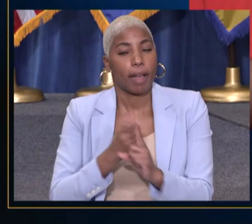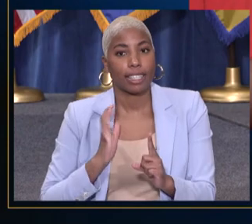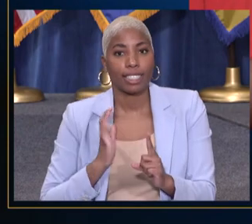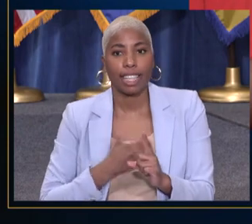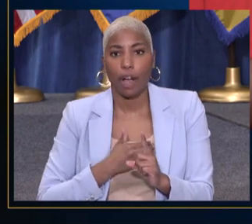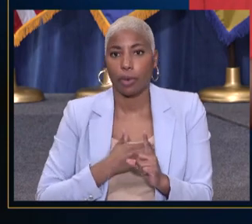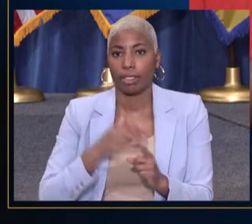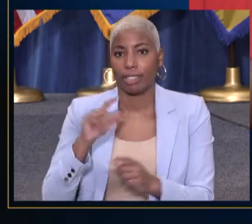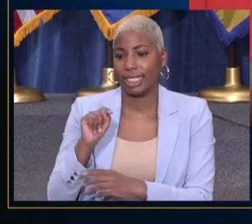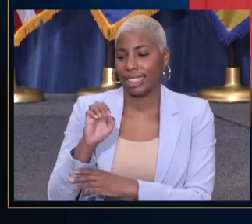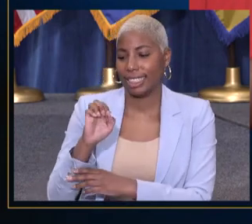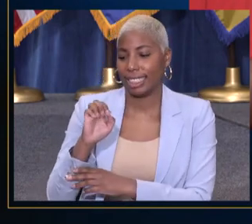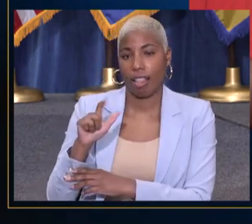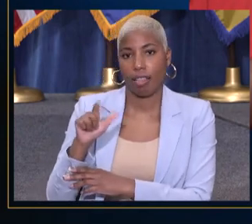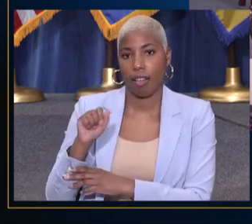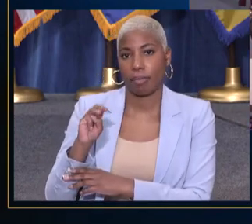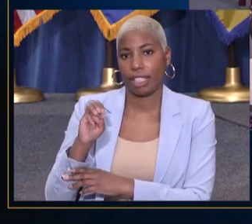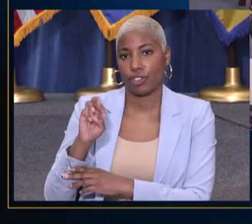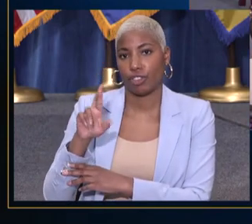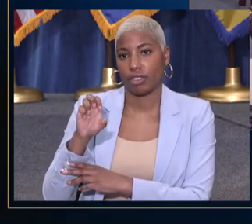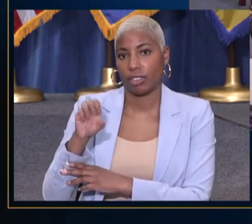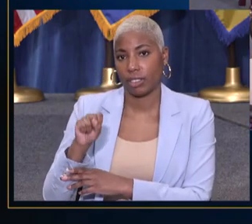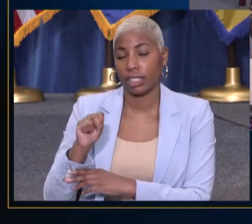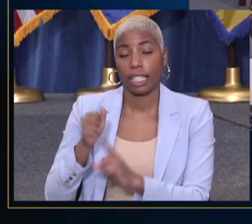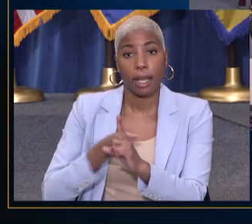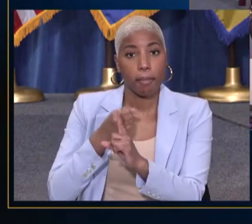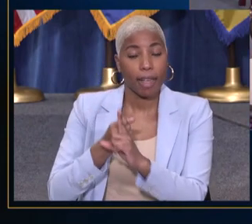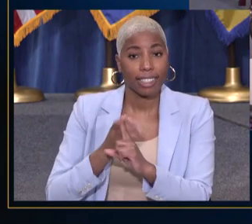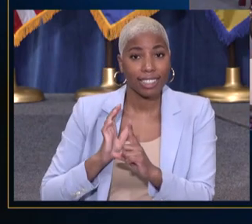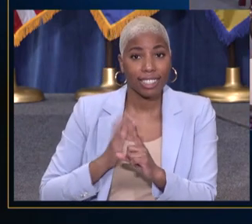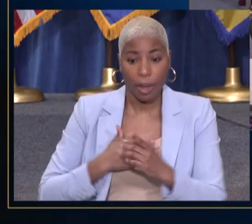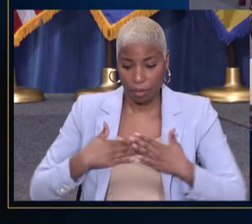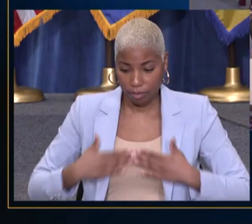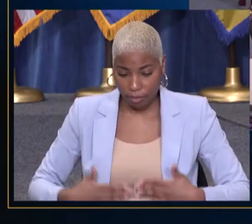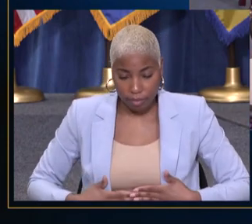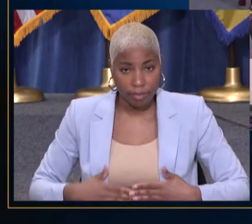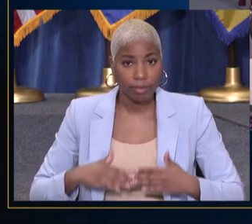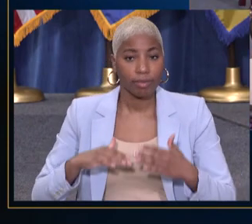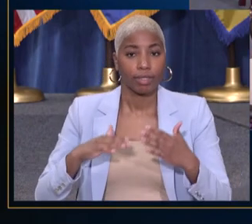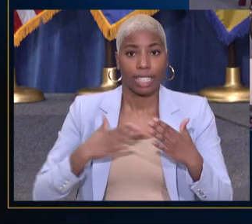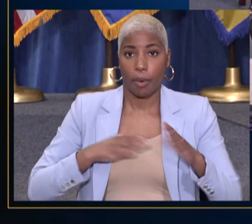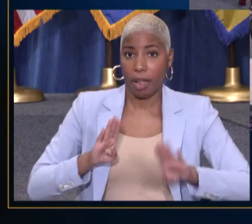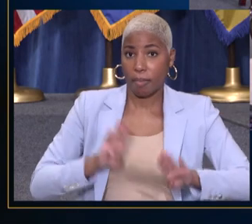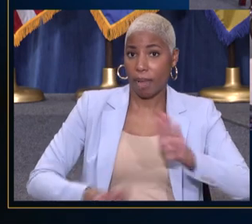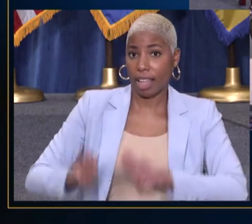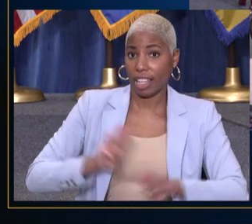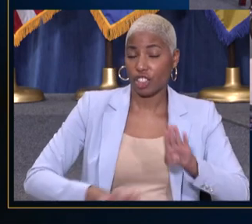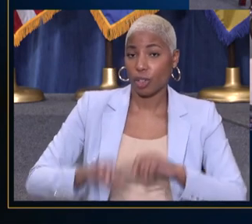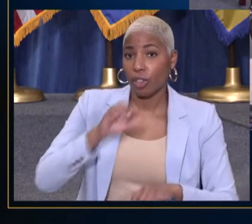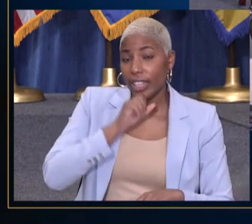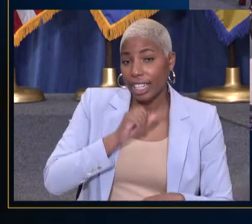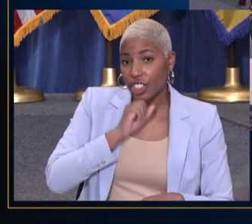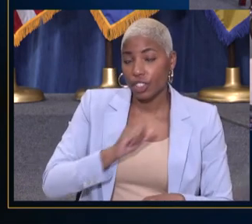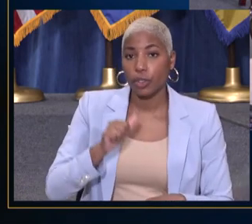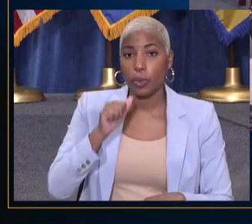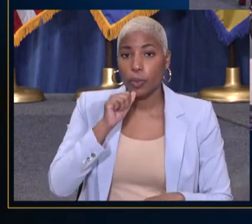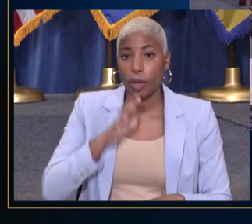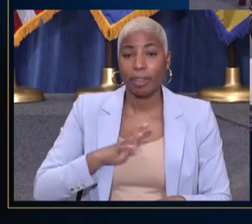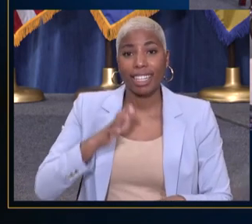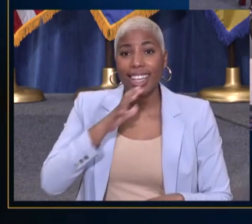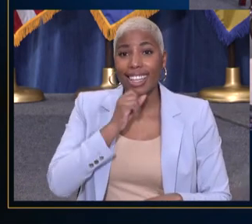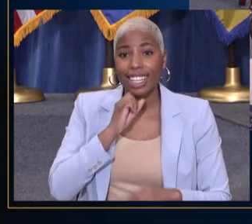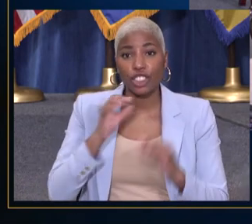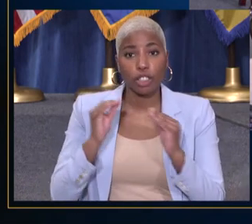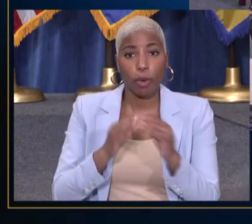our telomeres. It affects our ability, our biological age. Women age